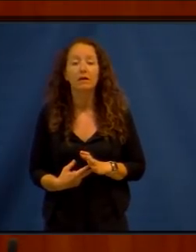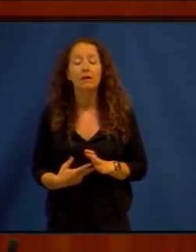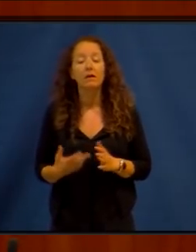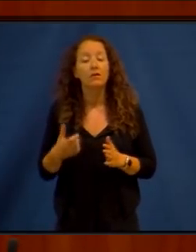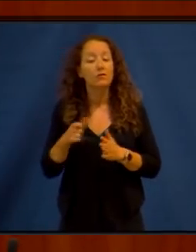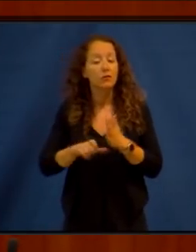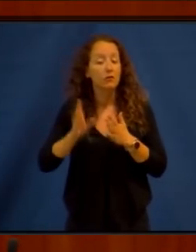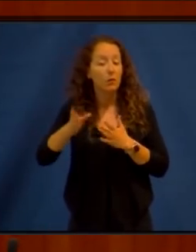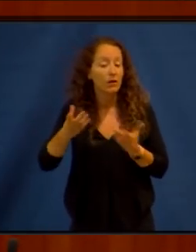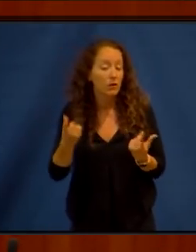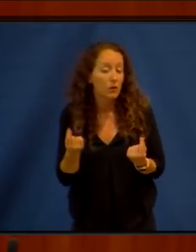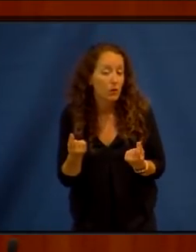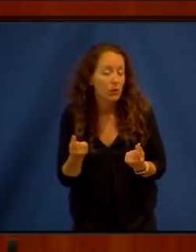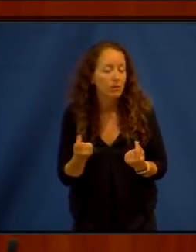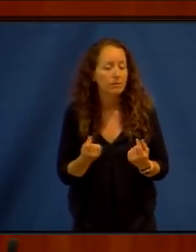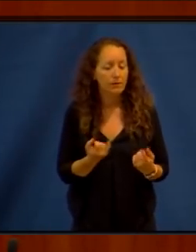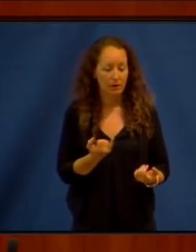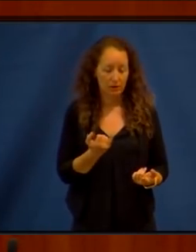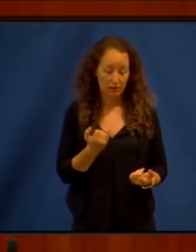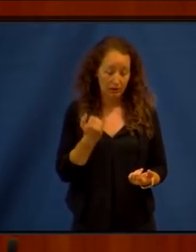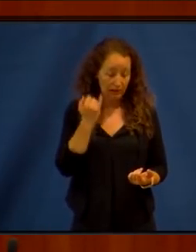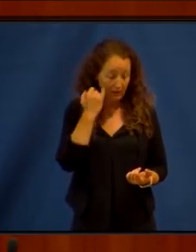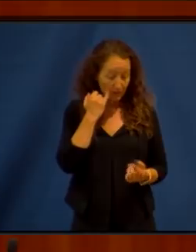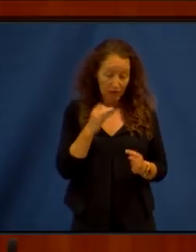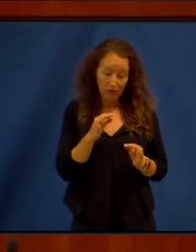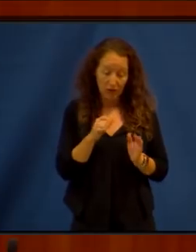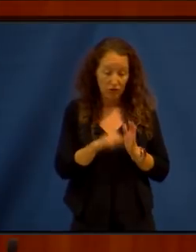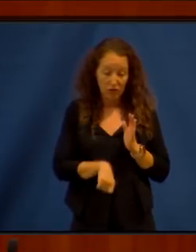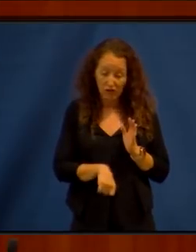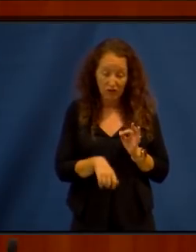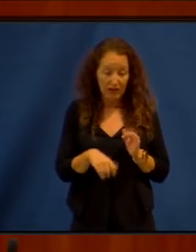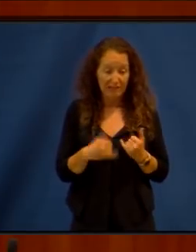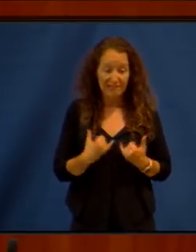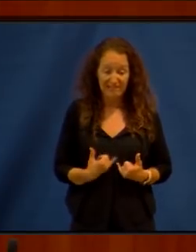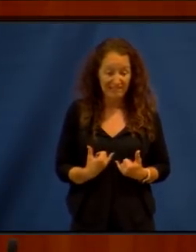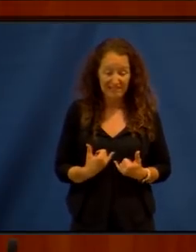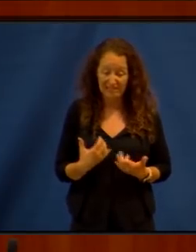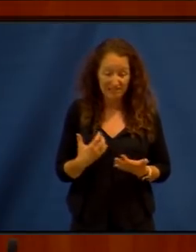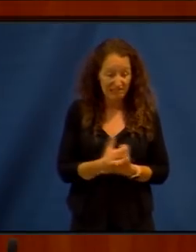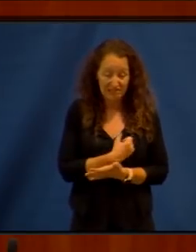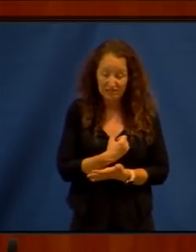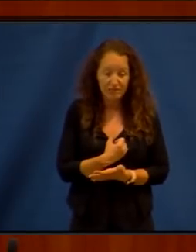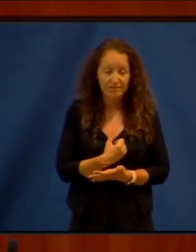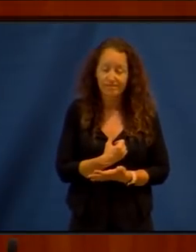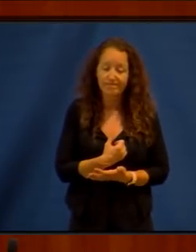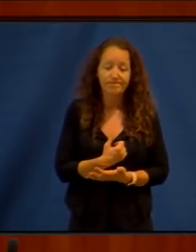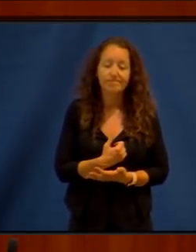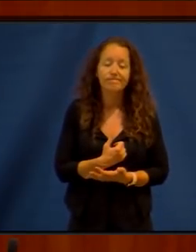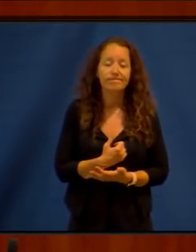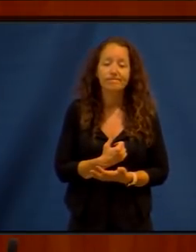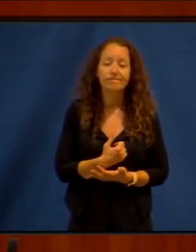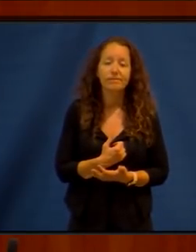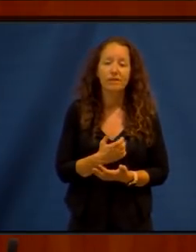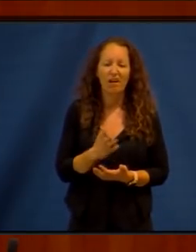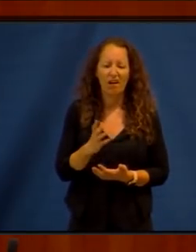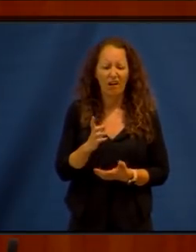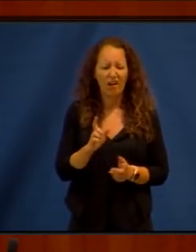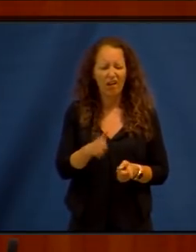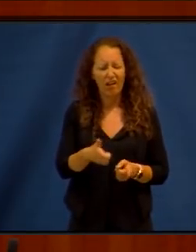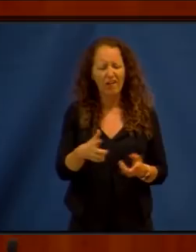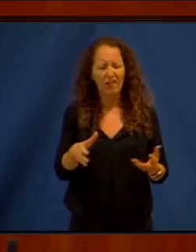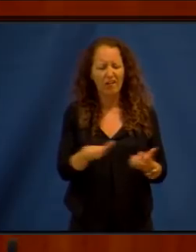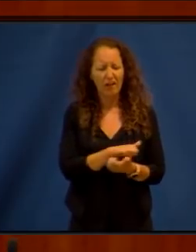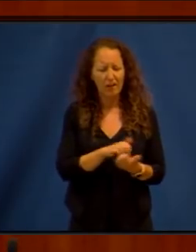harm later for the patient. For those patients that meet those criteria, and obviously the surgeon,